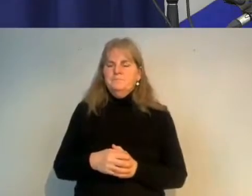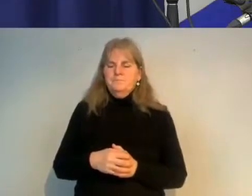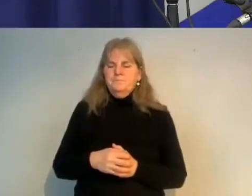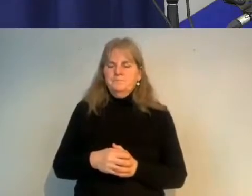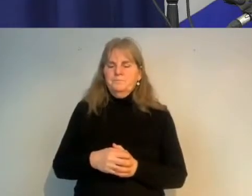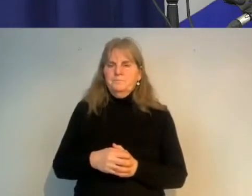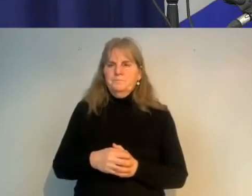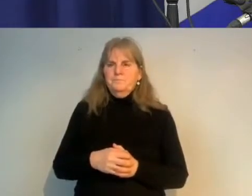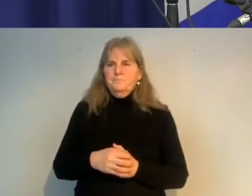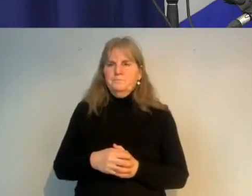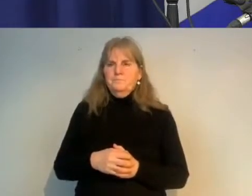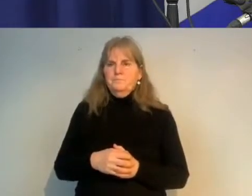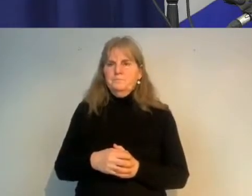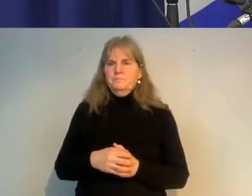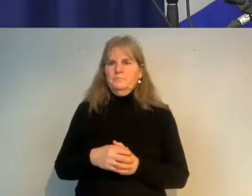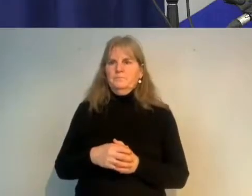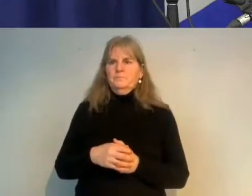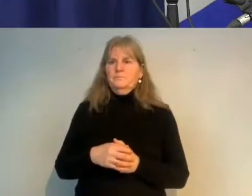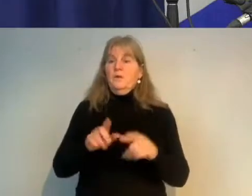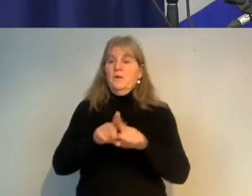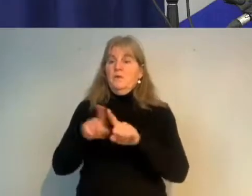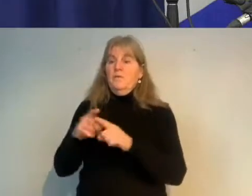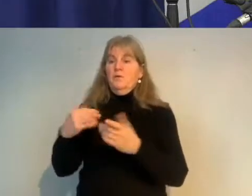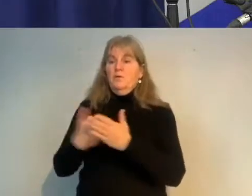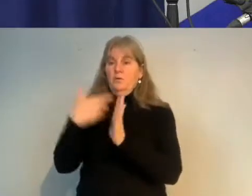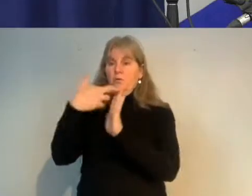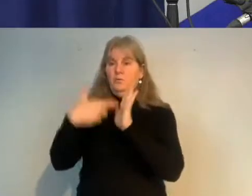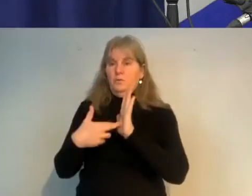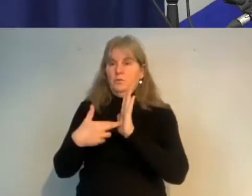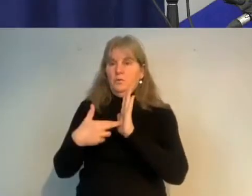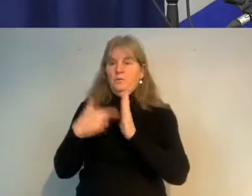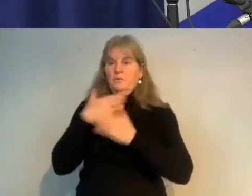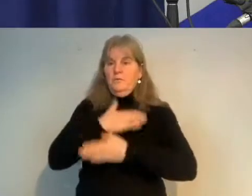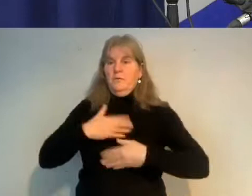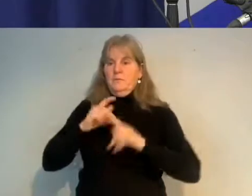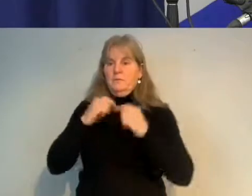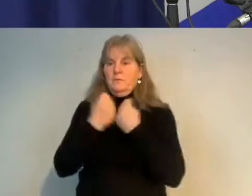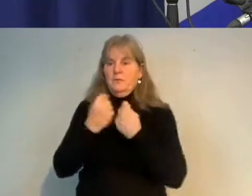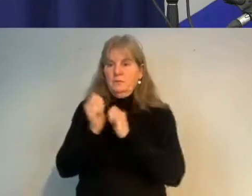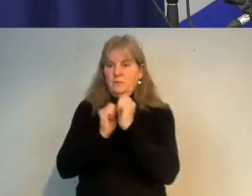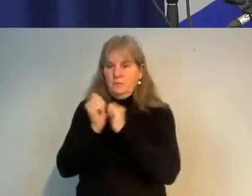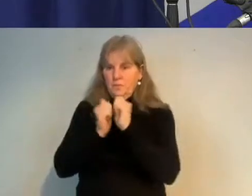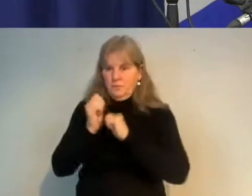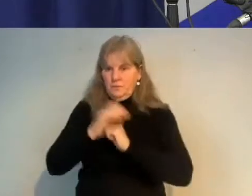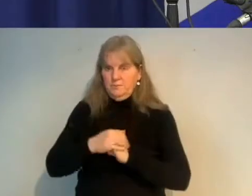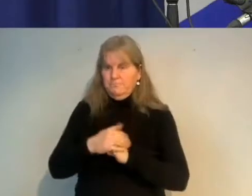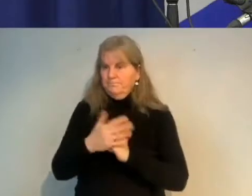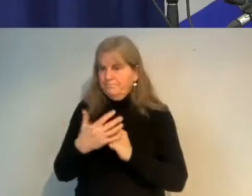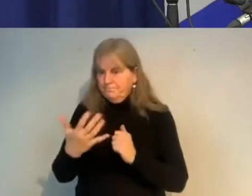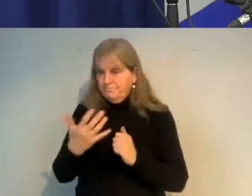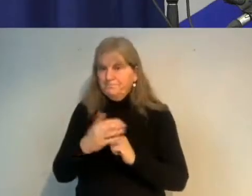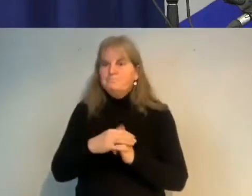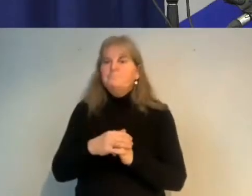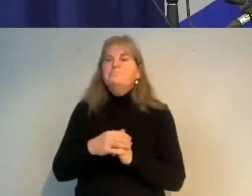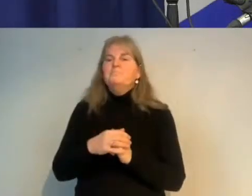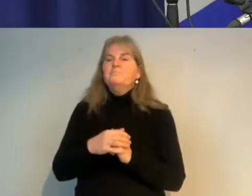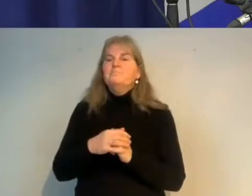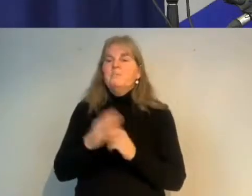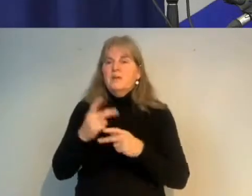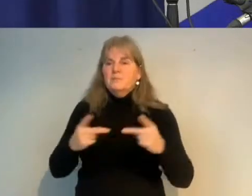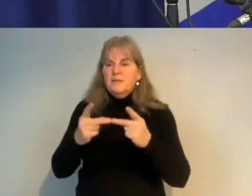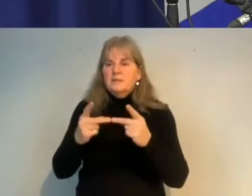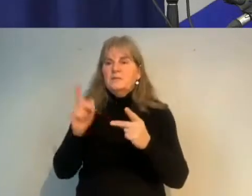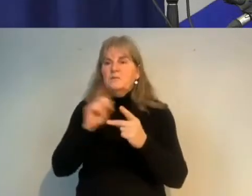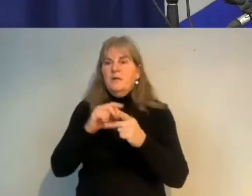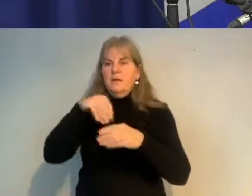There are also new restrictions on recreational team sports. This includes places where an indoor sporting event